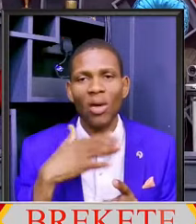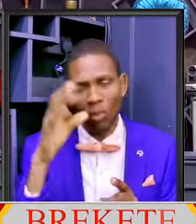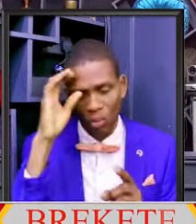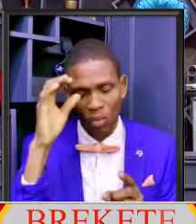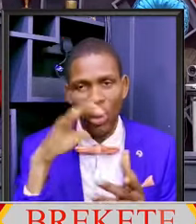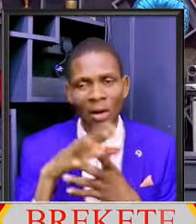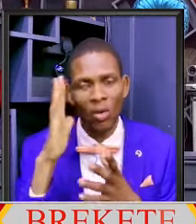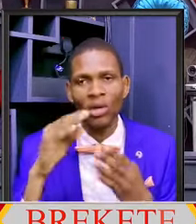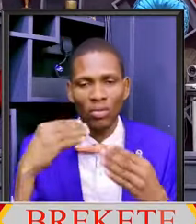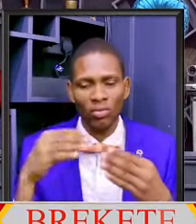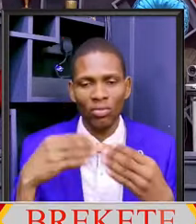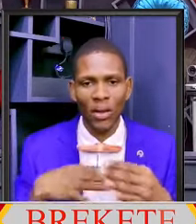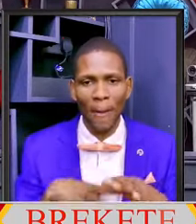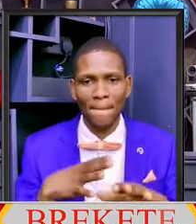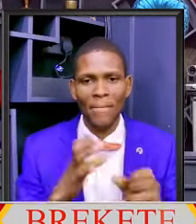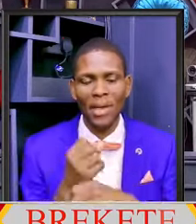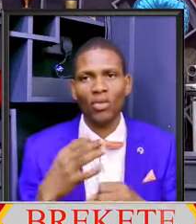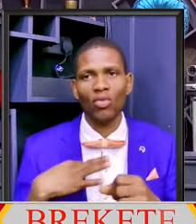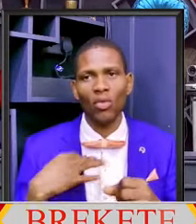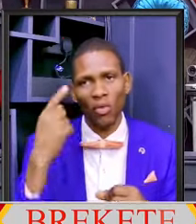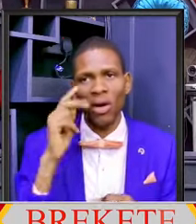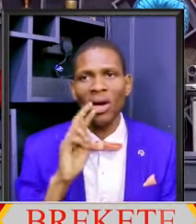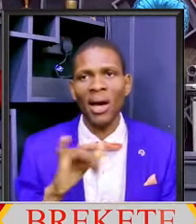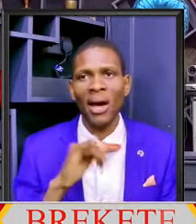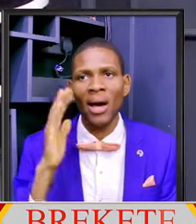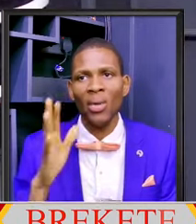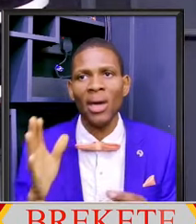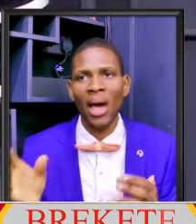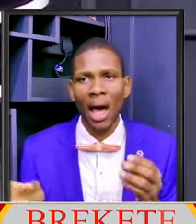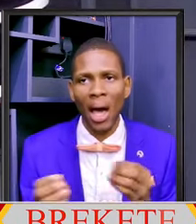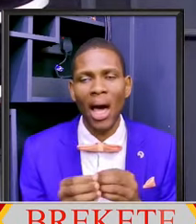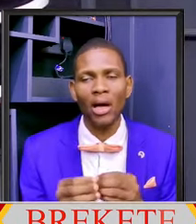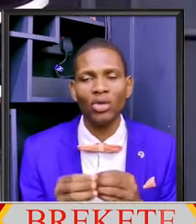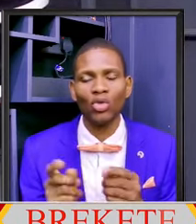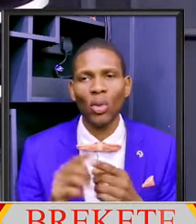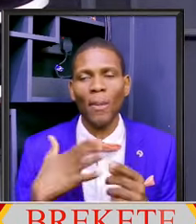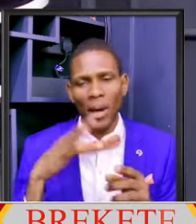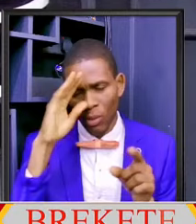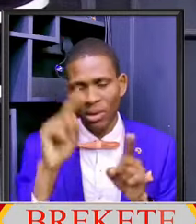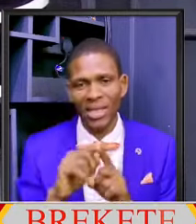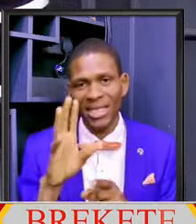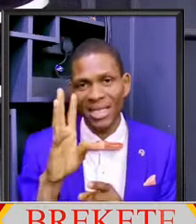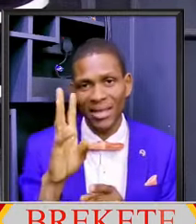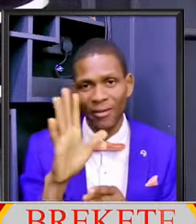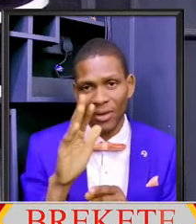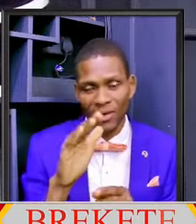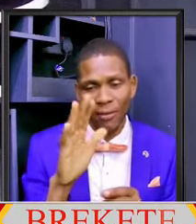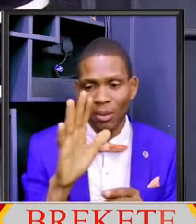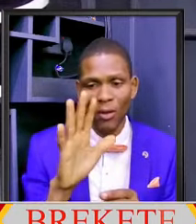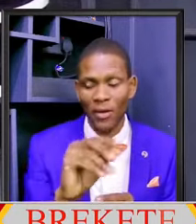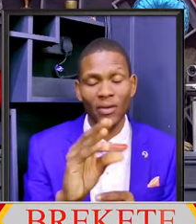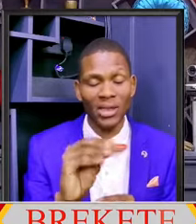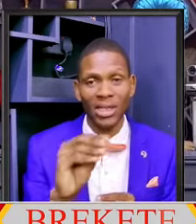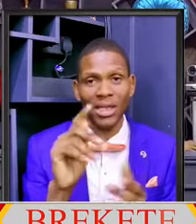Then I will add to my brother 50,000 to her.